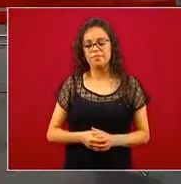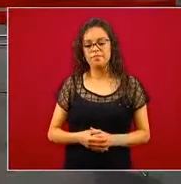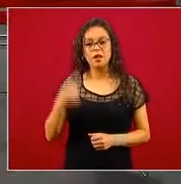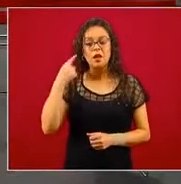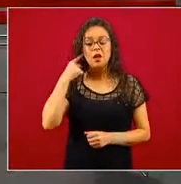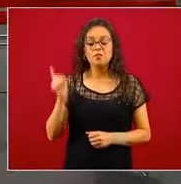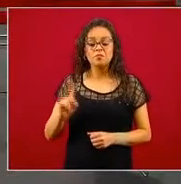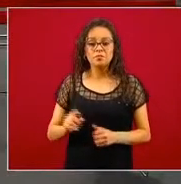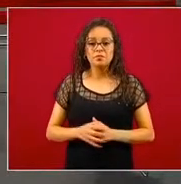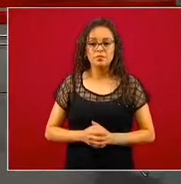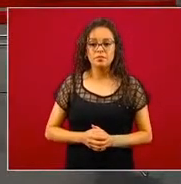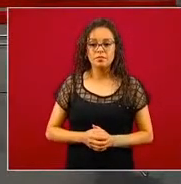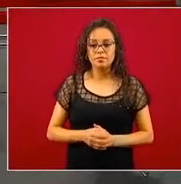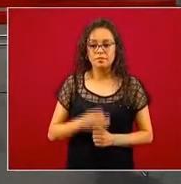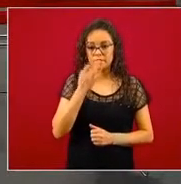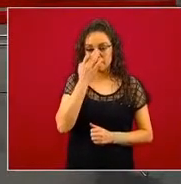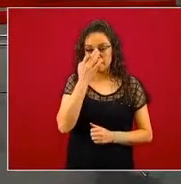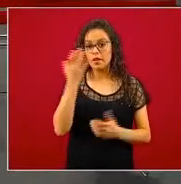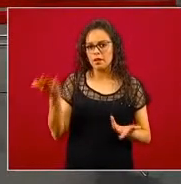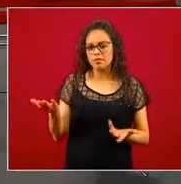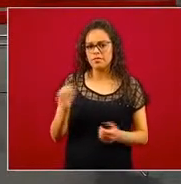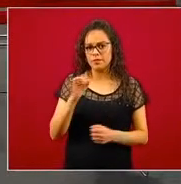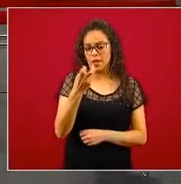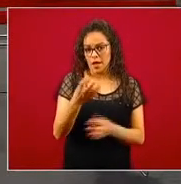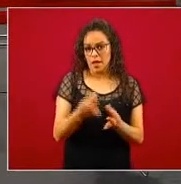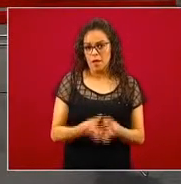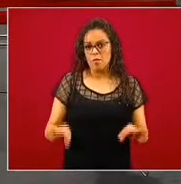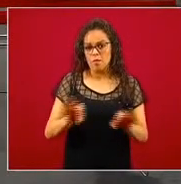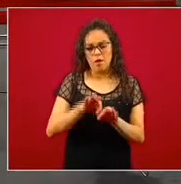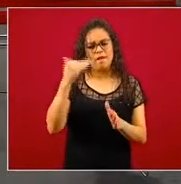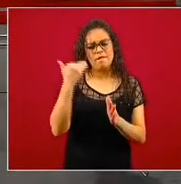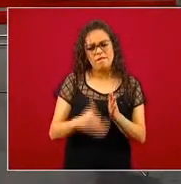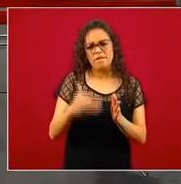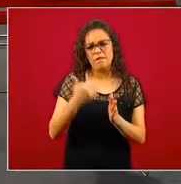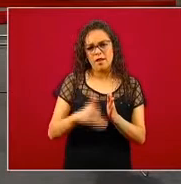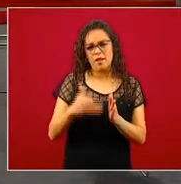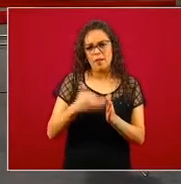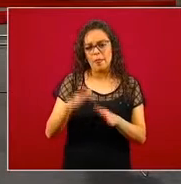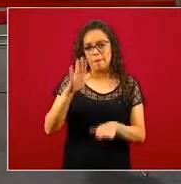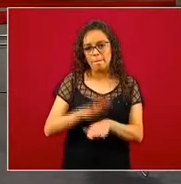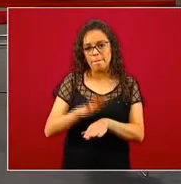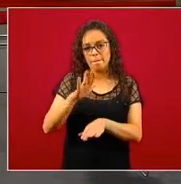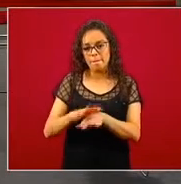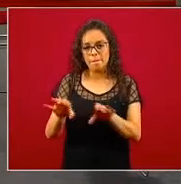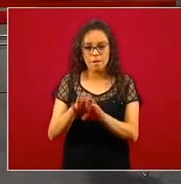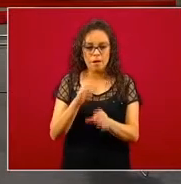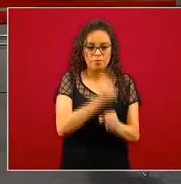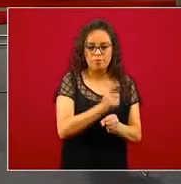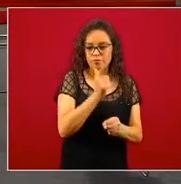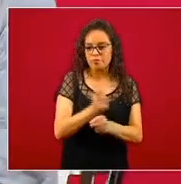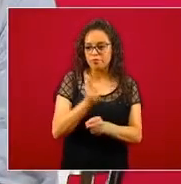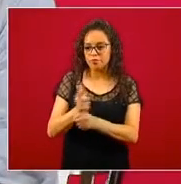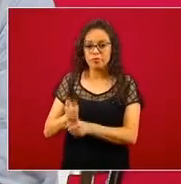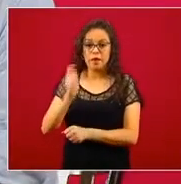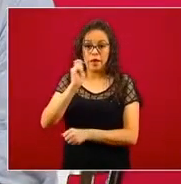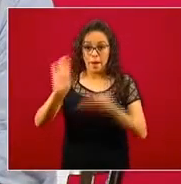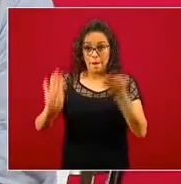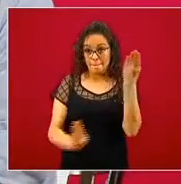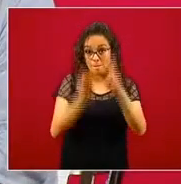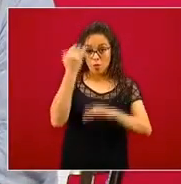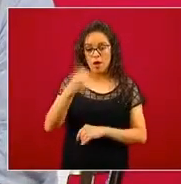is important. We still need more events and episodes